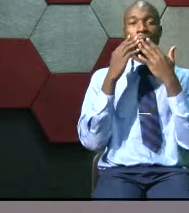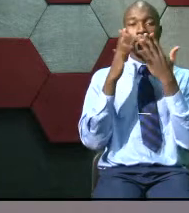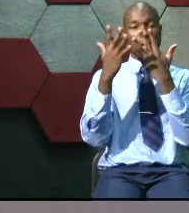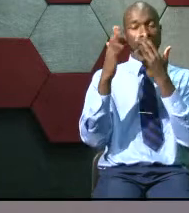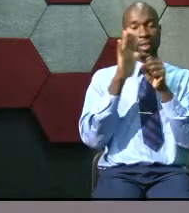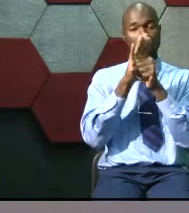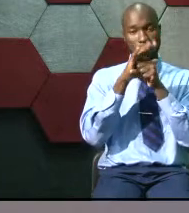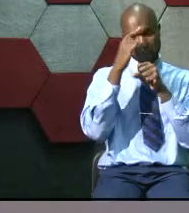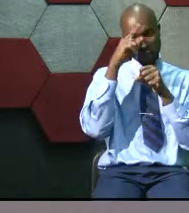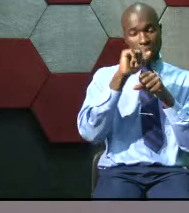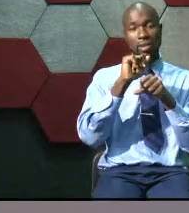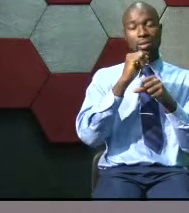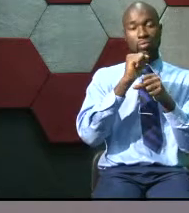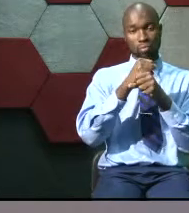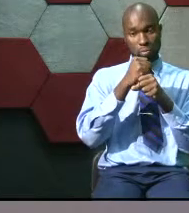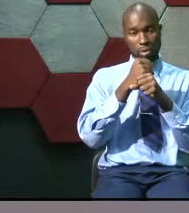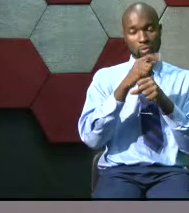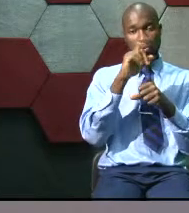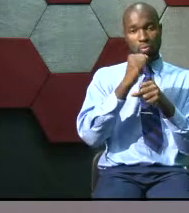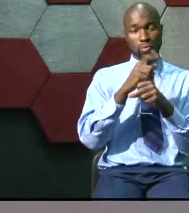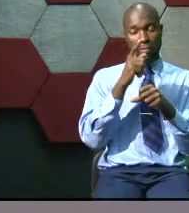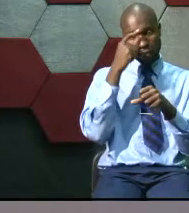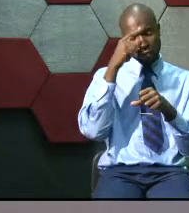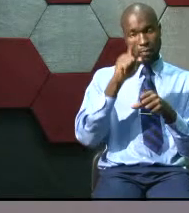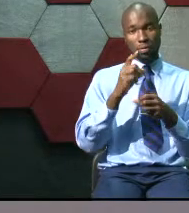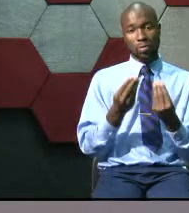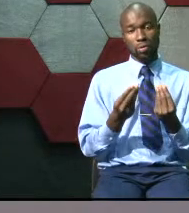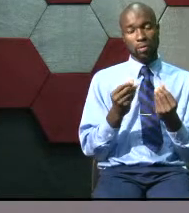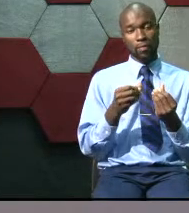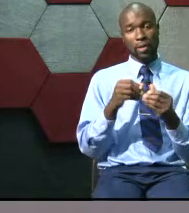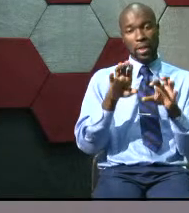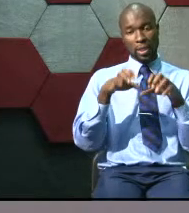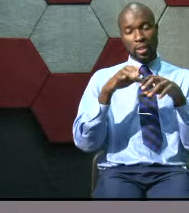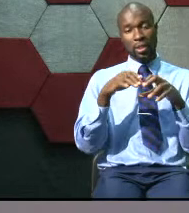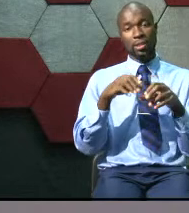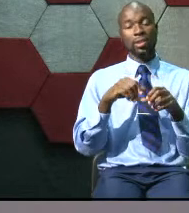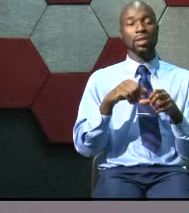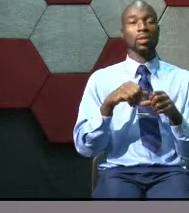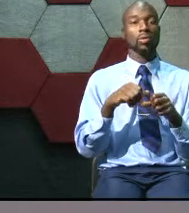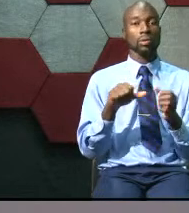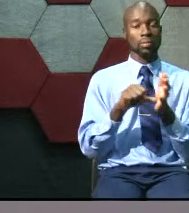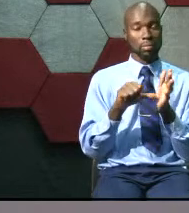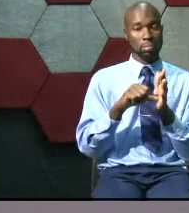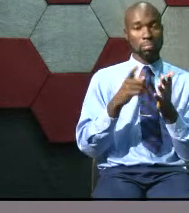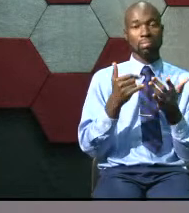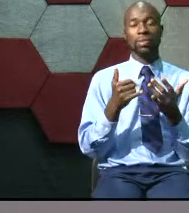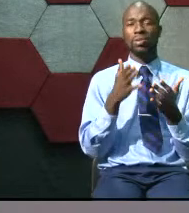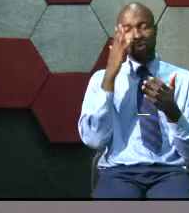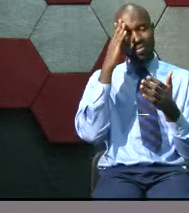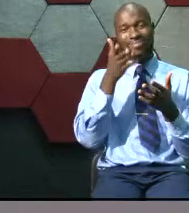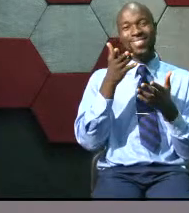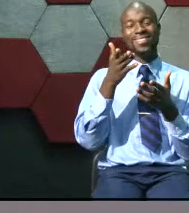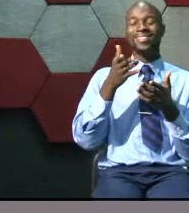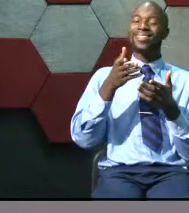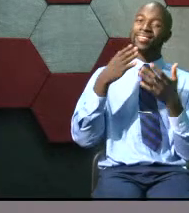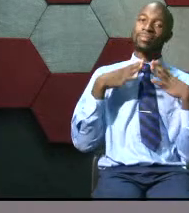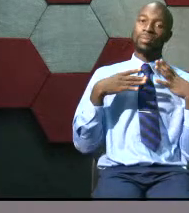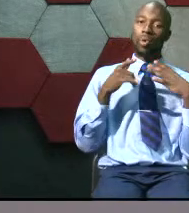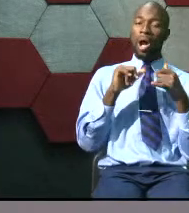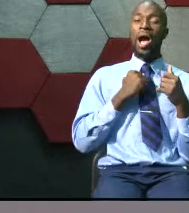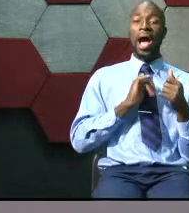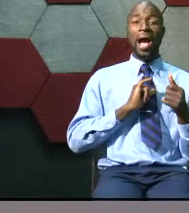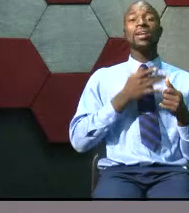solve agricultural issues. Osen School, again, is here again. Yeah. You guys, I like that.